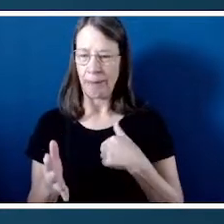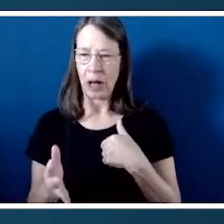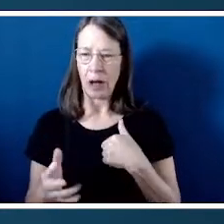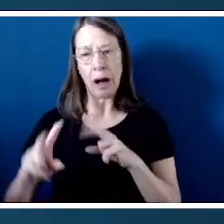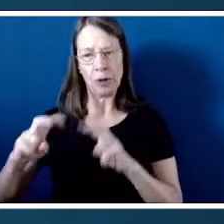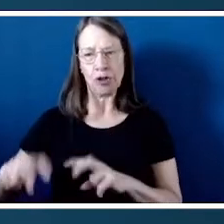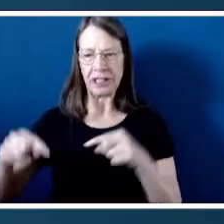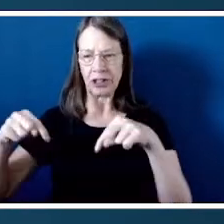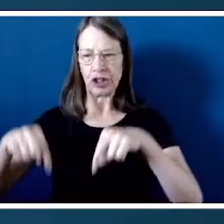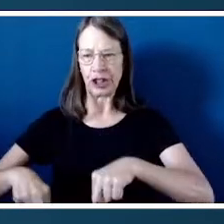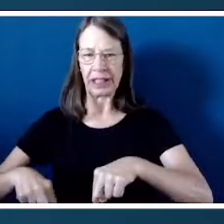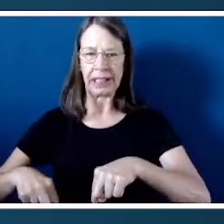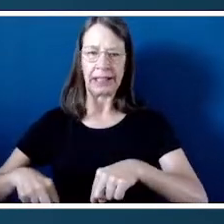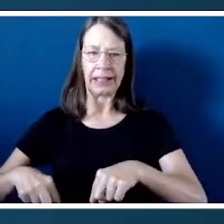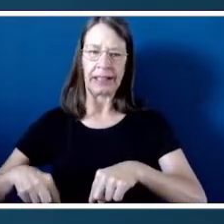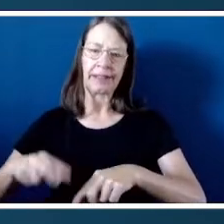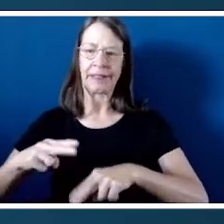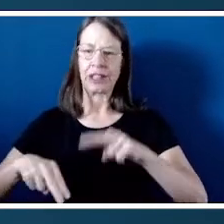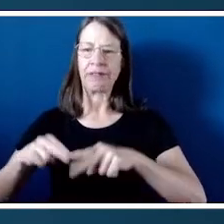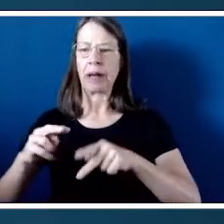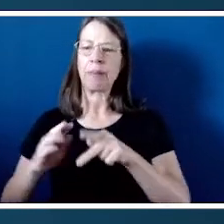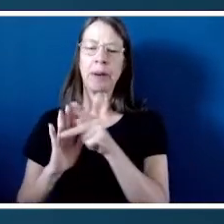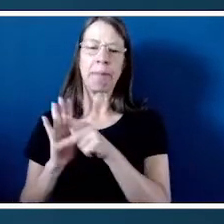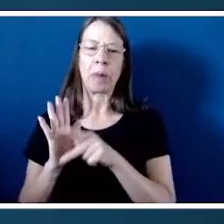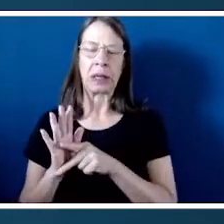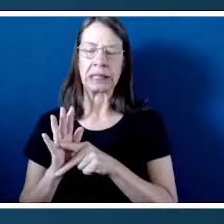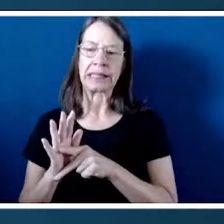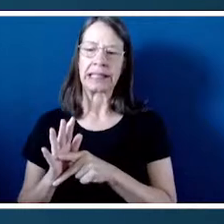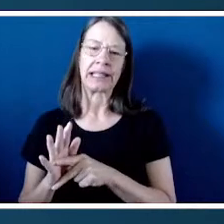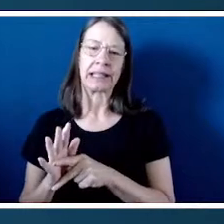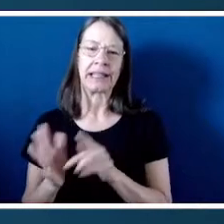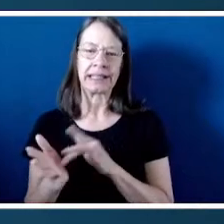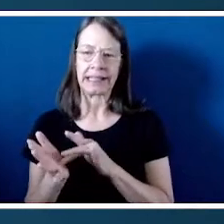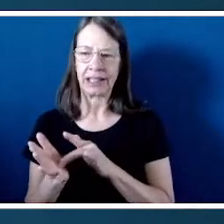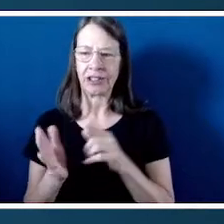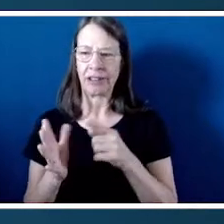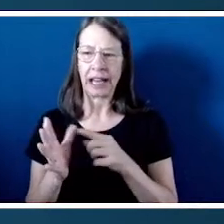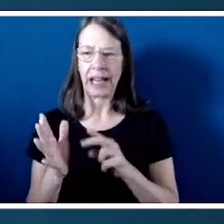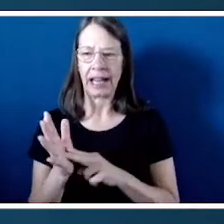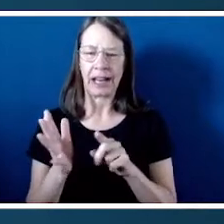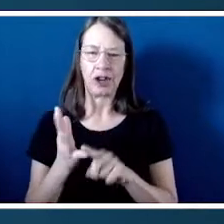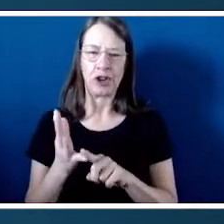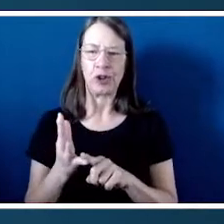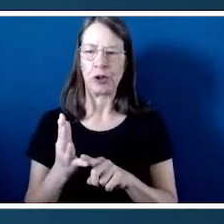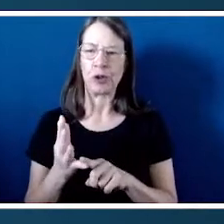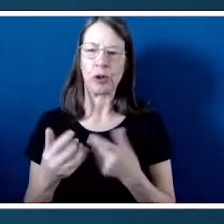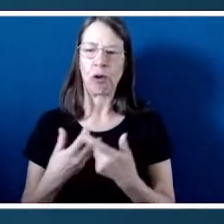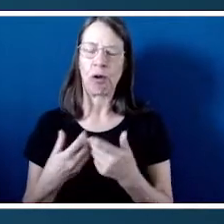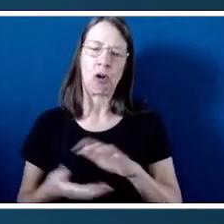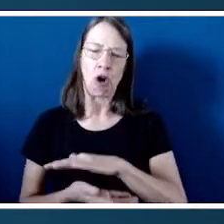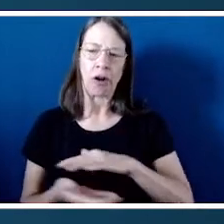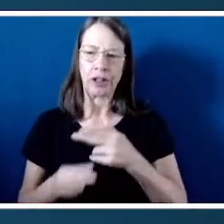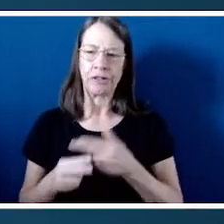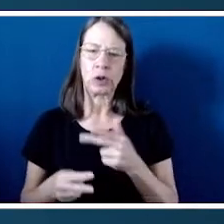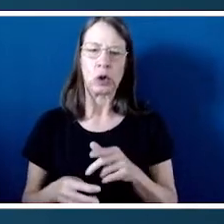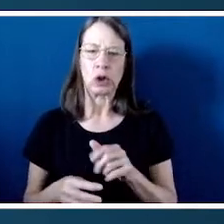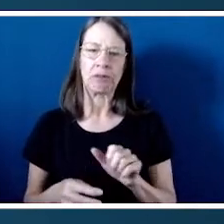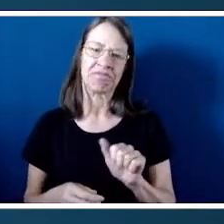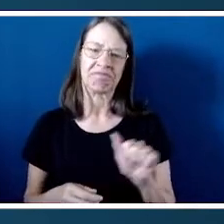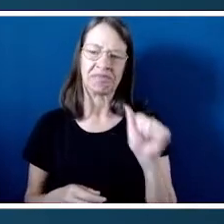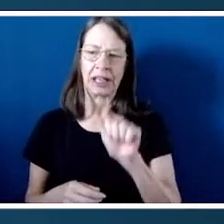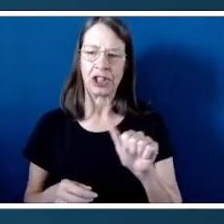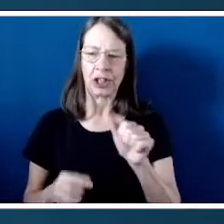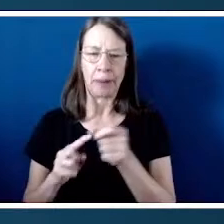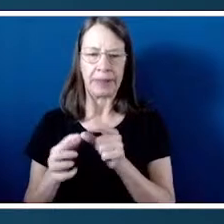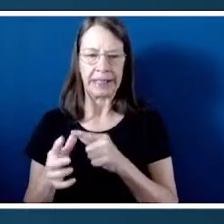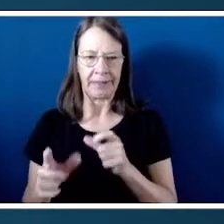Policy Centre at the Crawford School of Public Policy in the ANU's College of Asia and the Pacific. Before we begin today, on behalf of the ANU, I